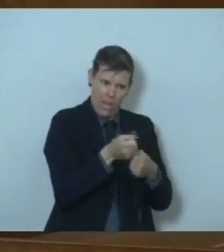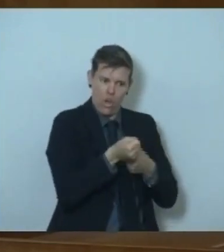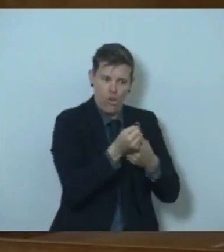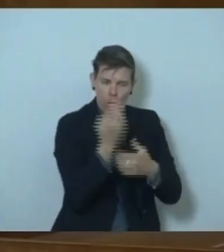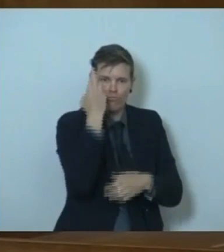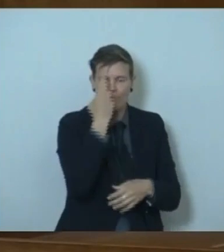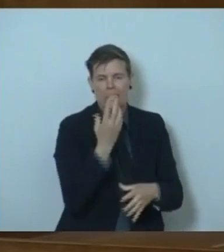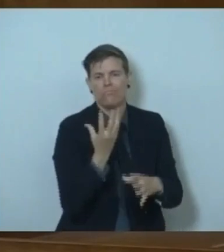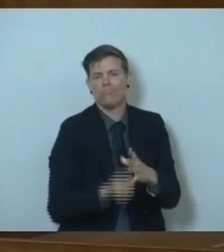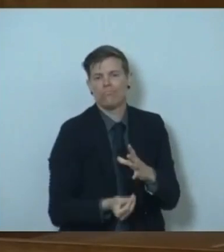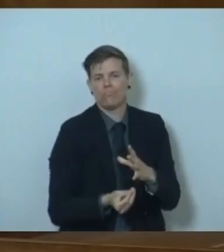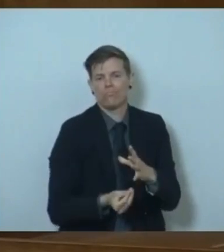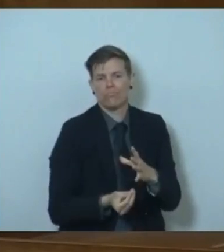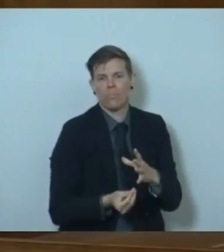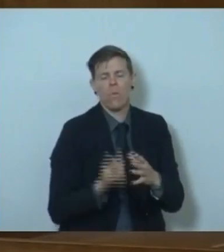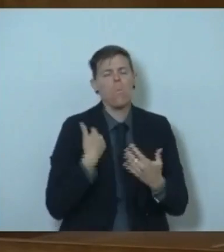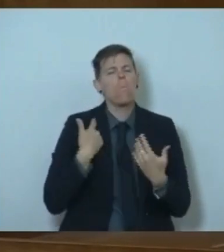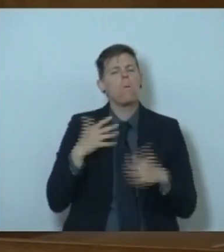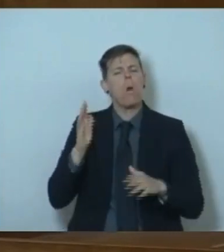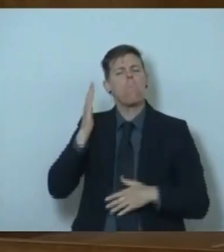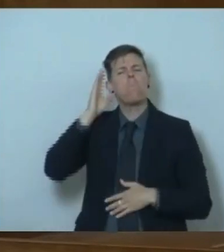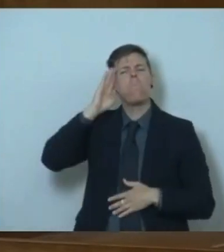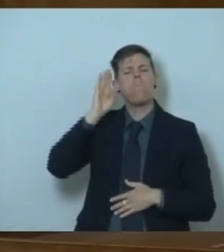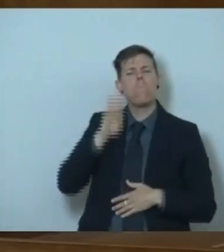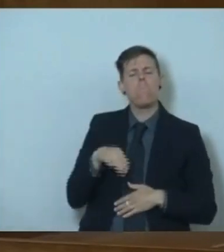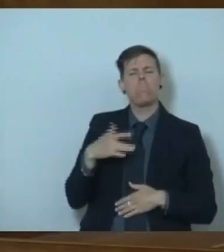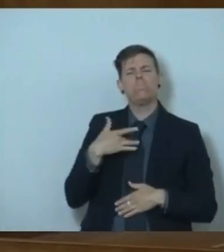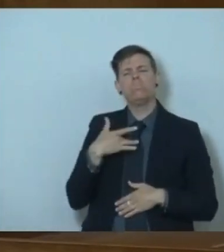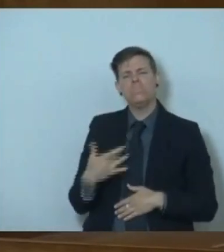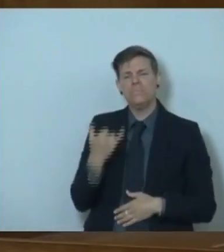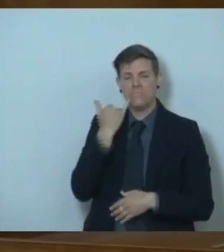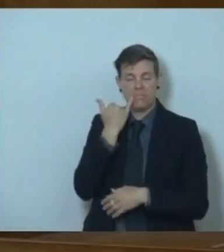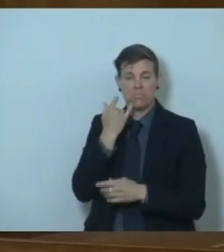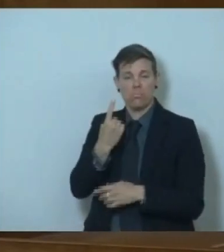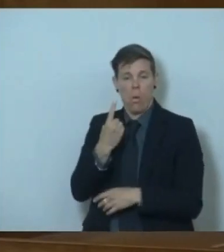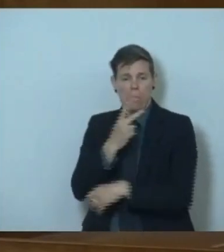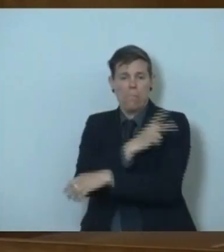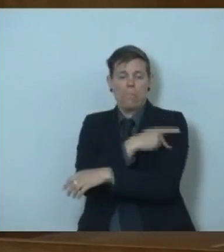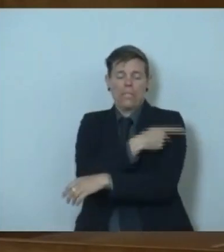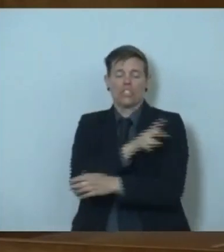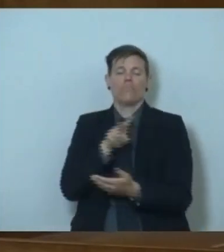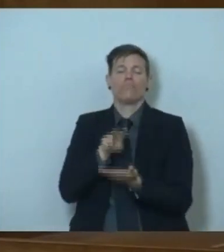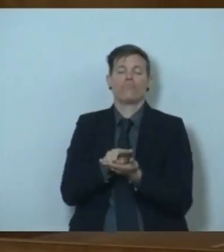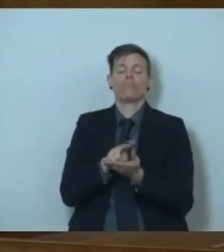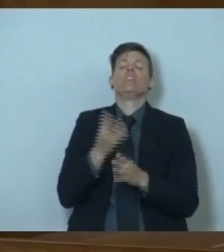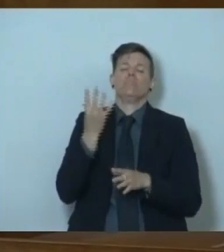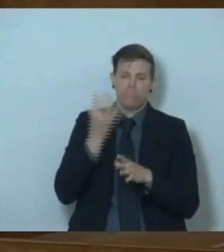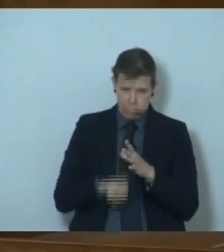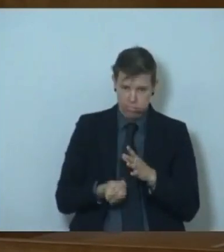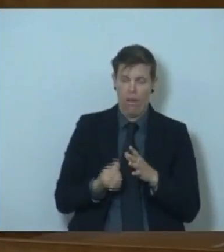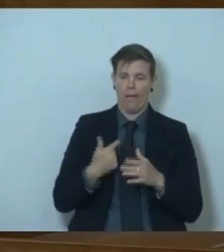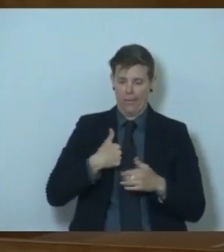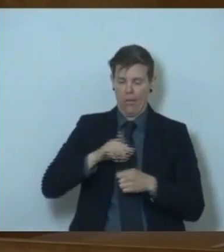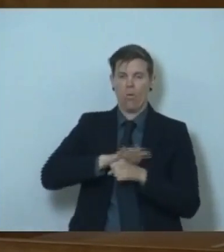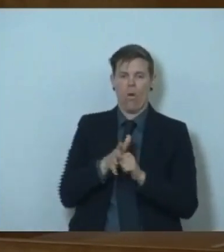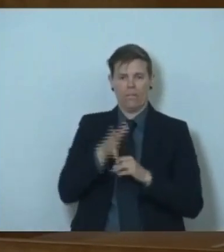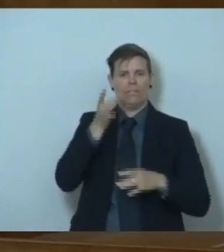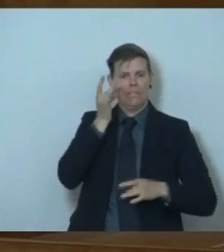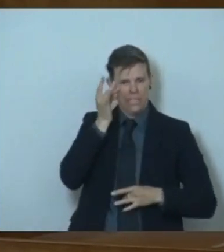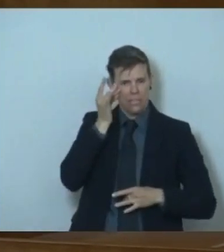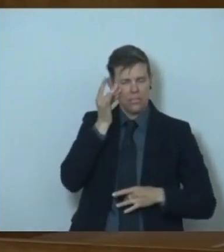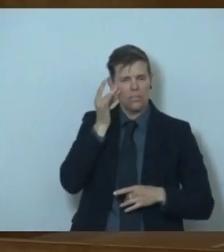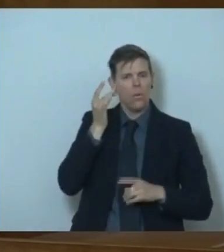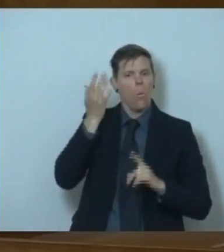a culture result or something else. Sometimes we find out much later, and if you're following the news or the medical